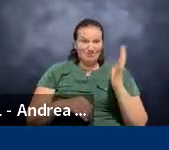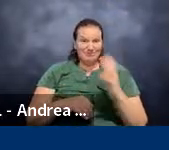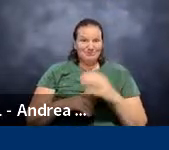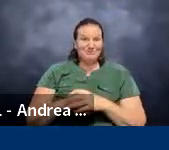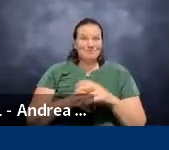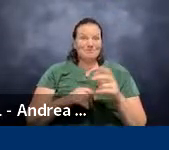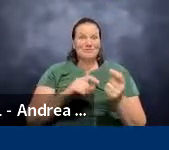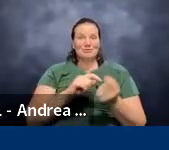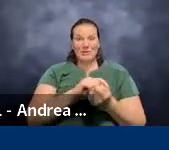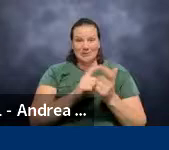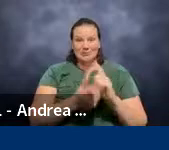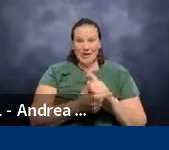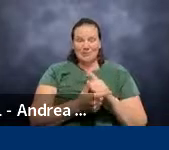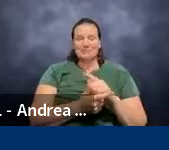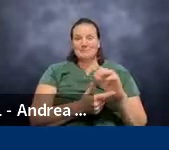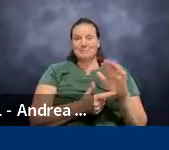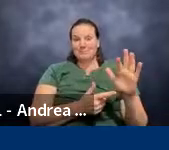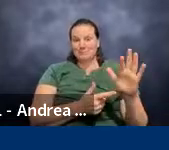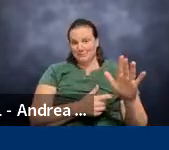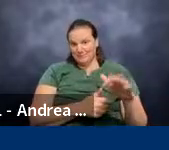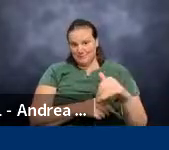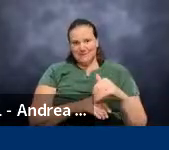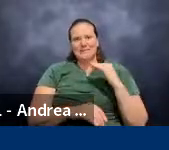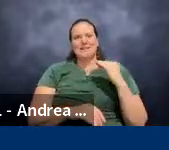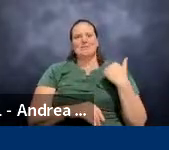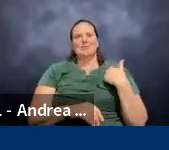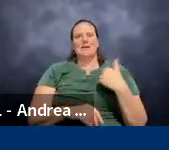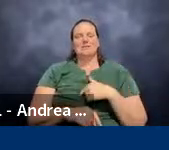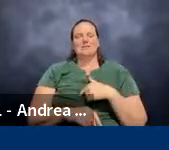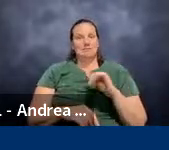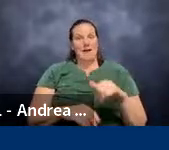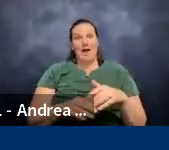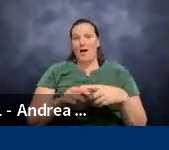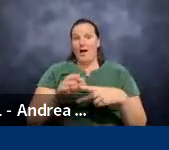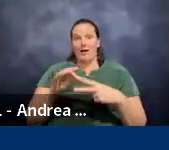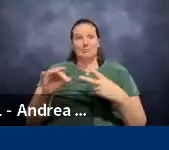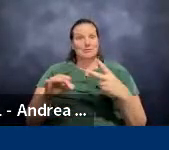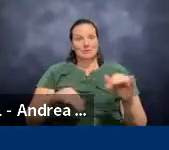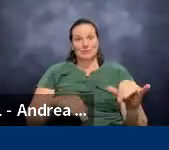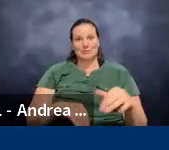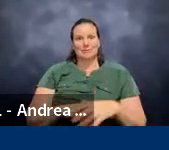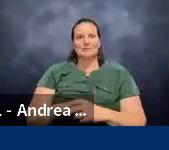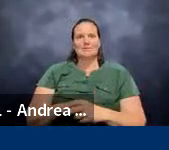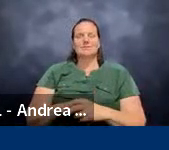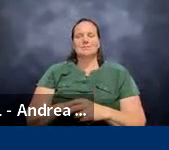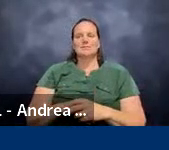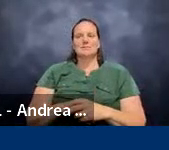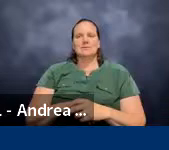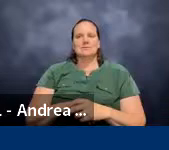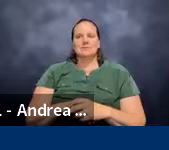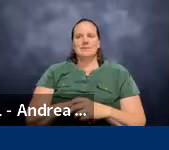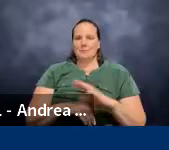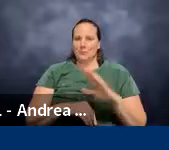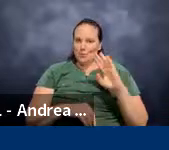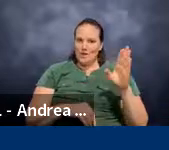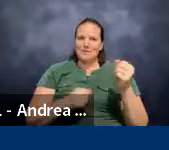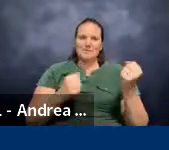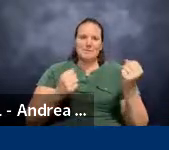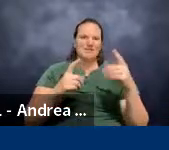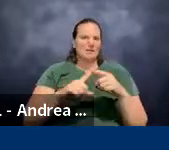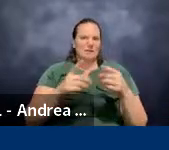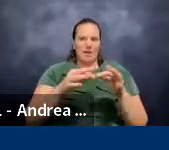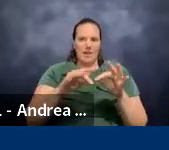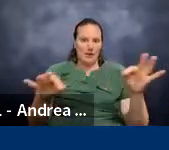gets transcribed and then sent to us. So that's an option as well. There will be a greeting in multiple